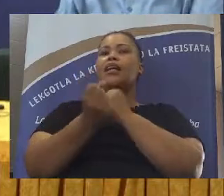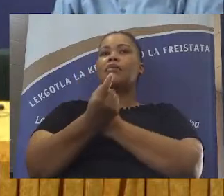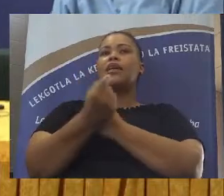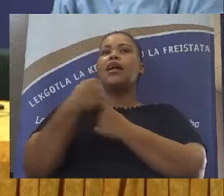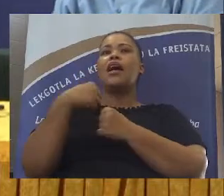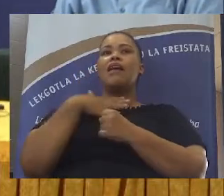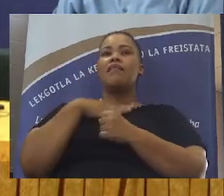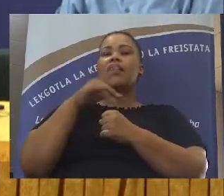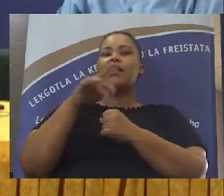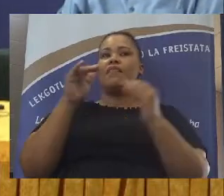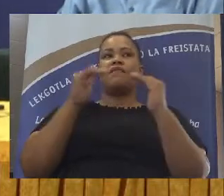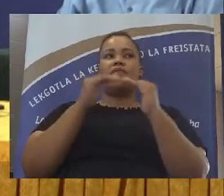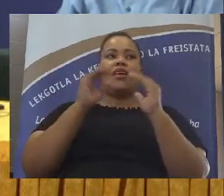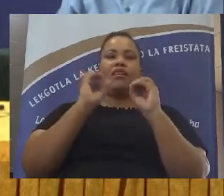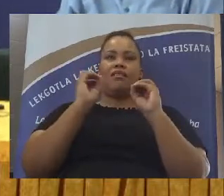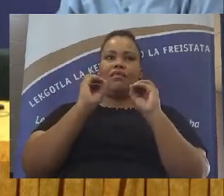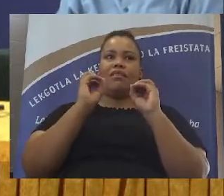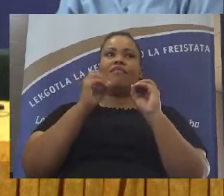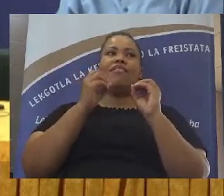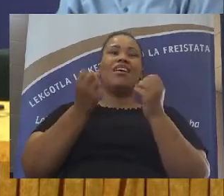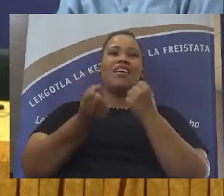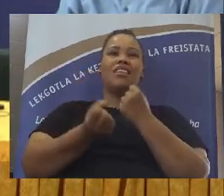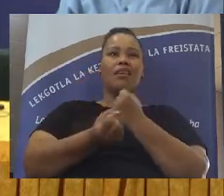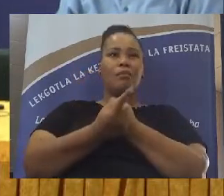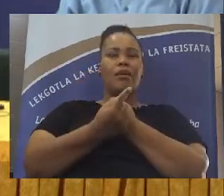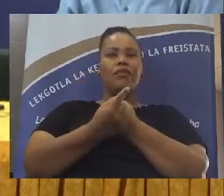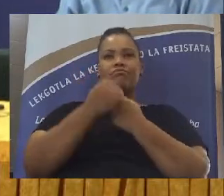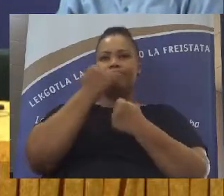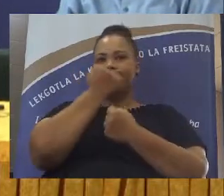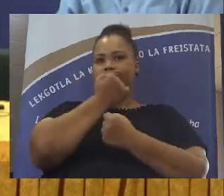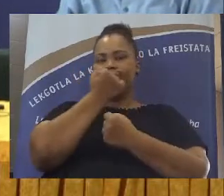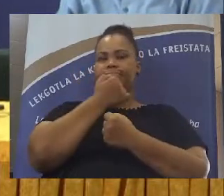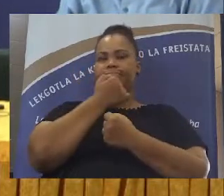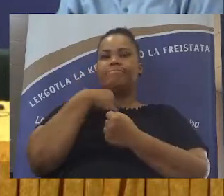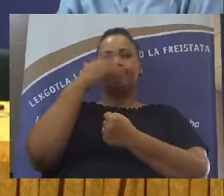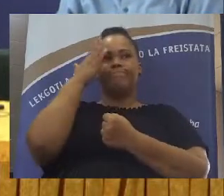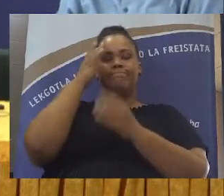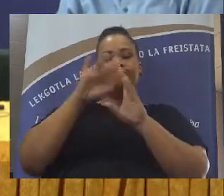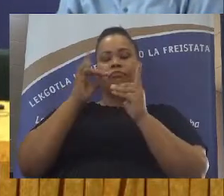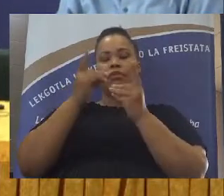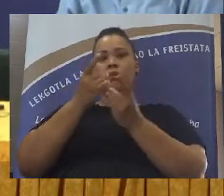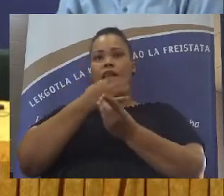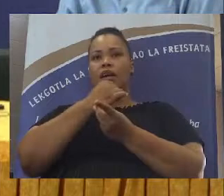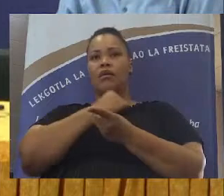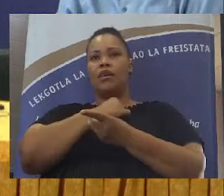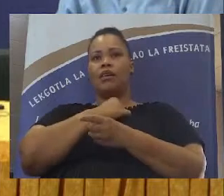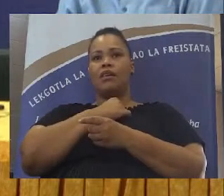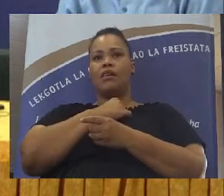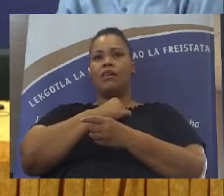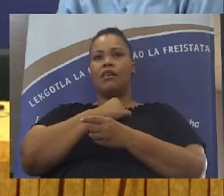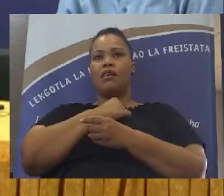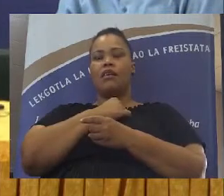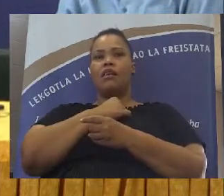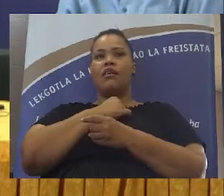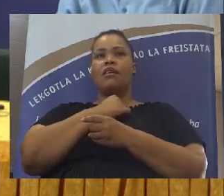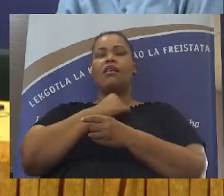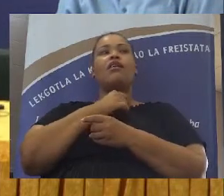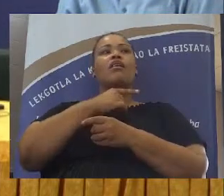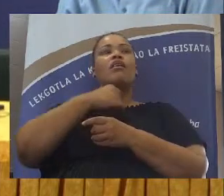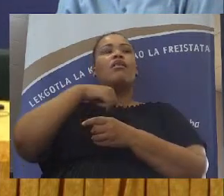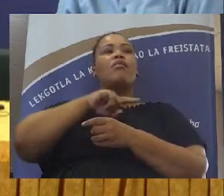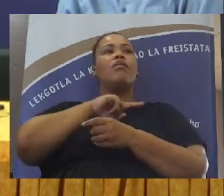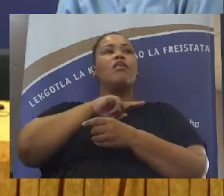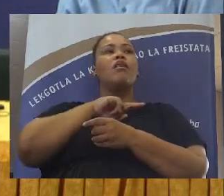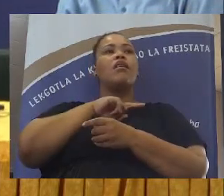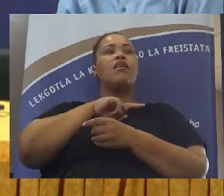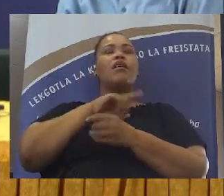very unfair and it's unfortunate if that happens. Because I know at our department, at the point we went out and